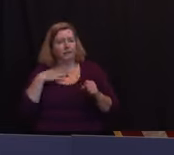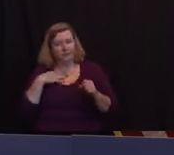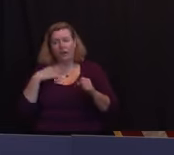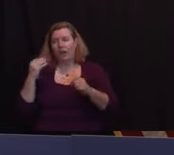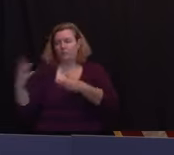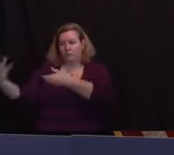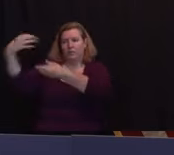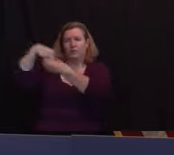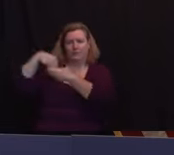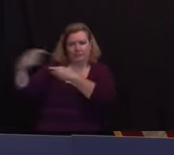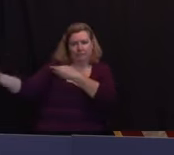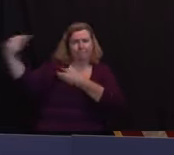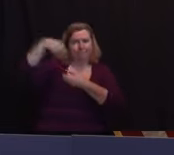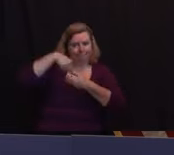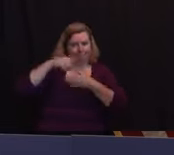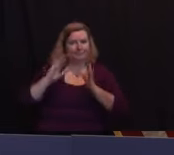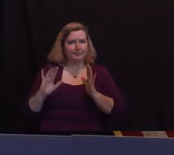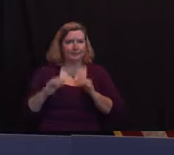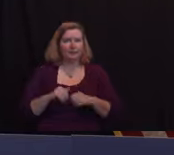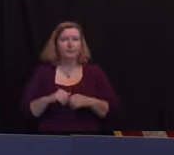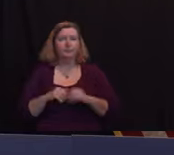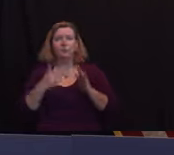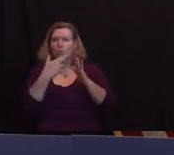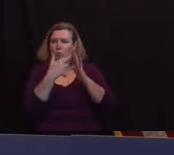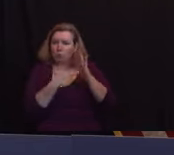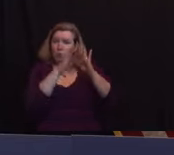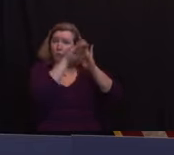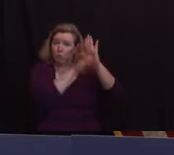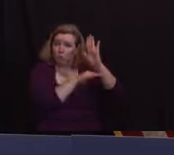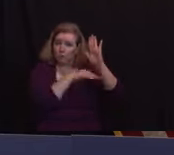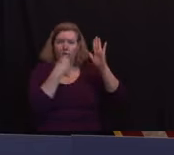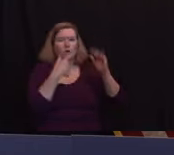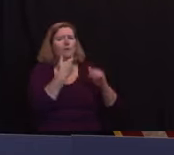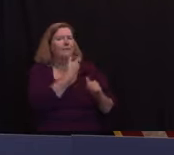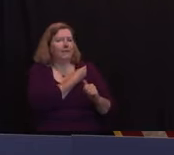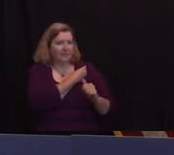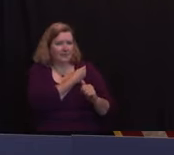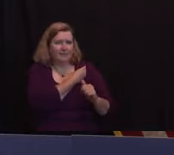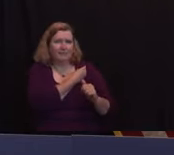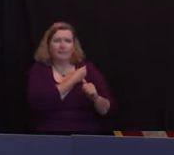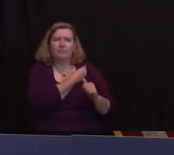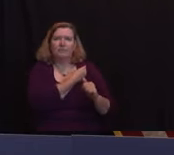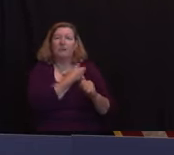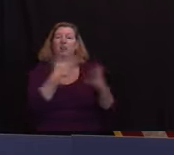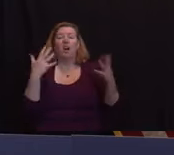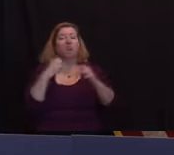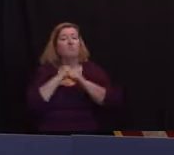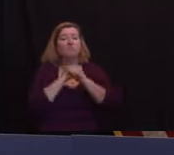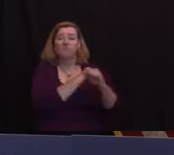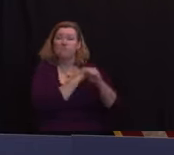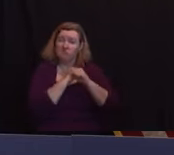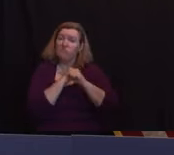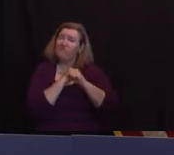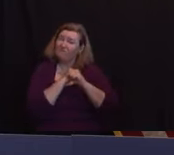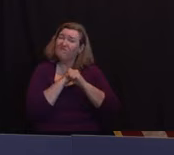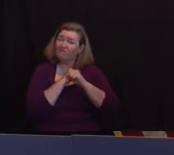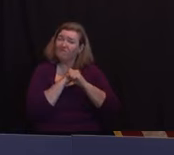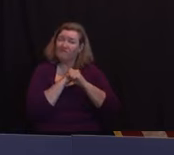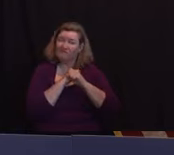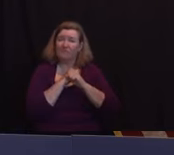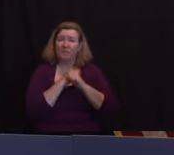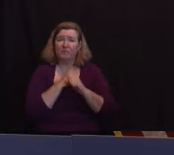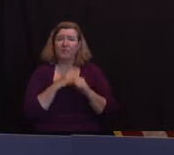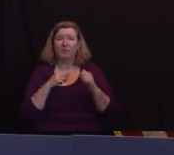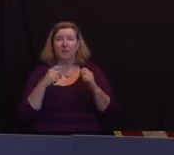guidance recognizes the protections that vaccines provide against the spread of the virus. Importantly, when all